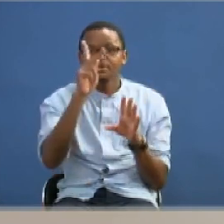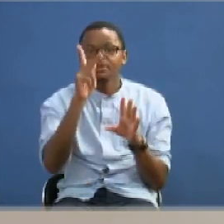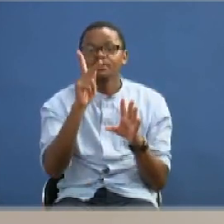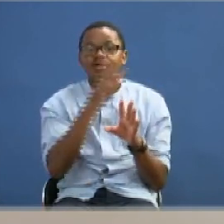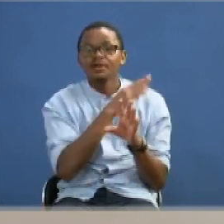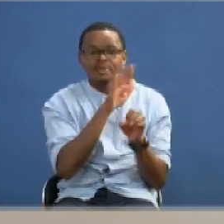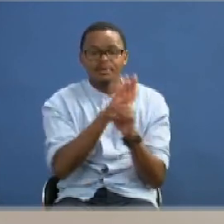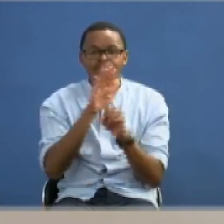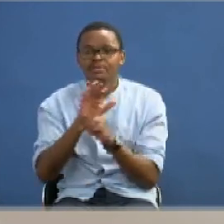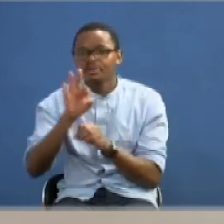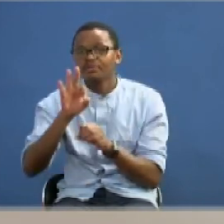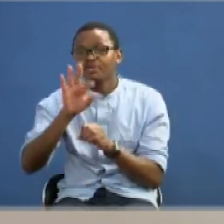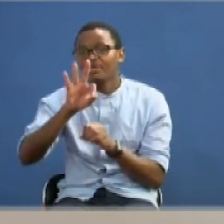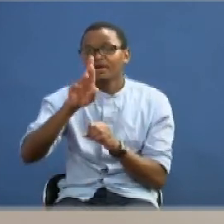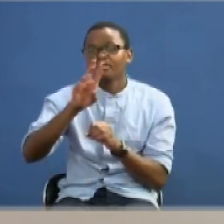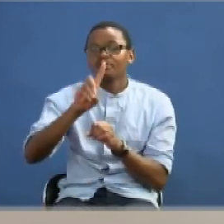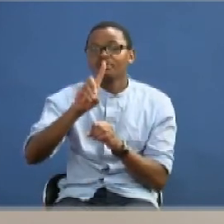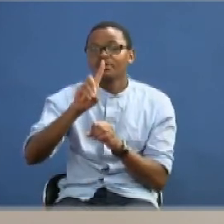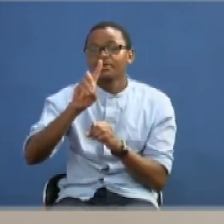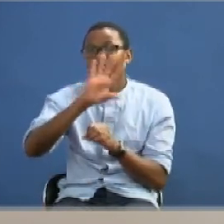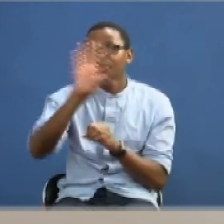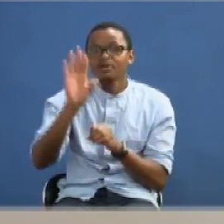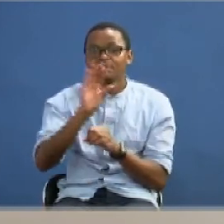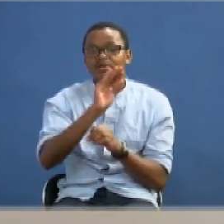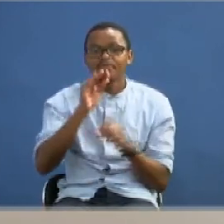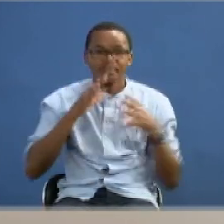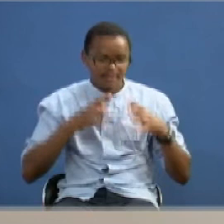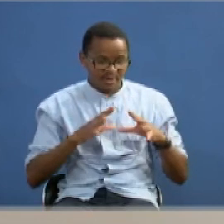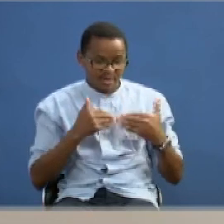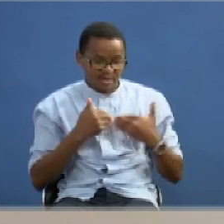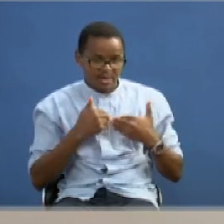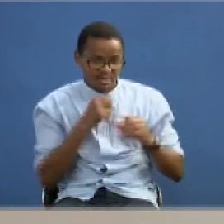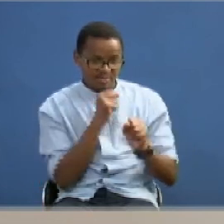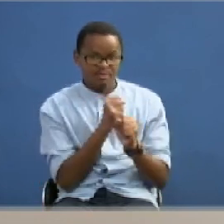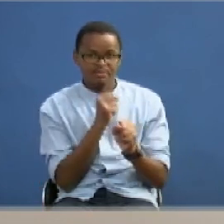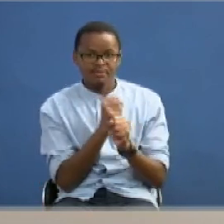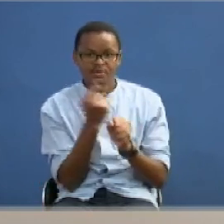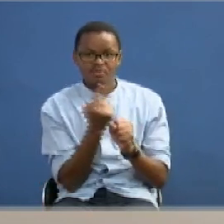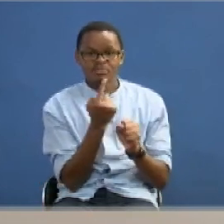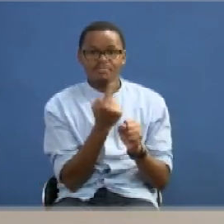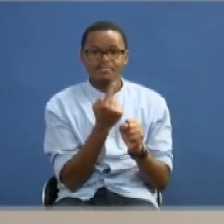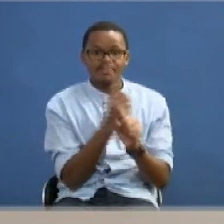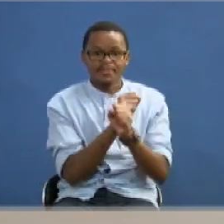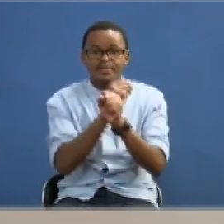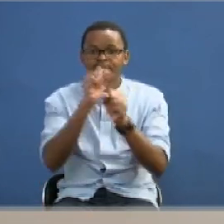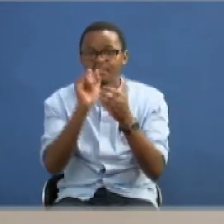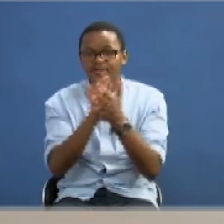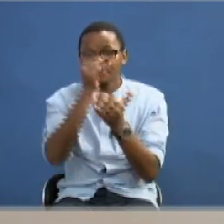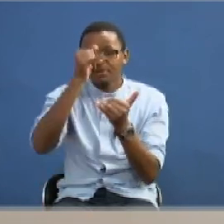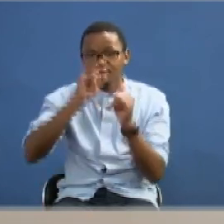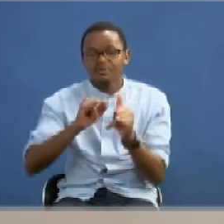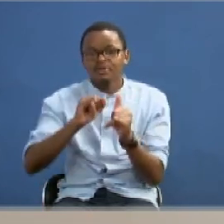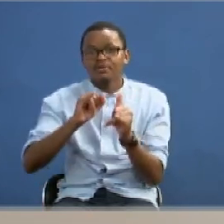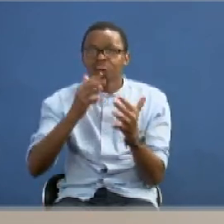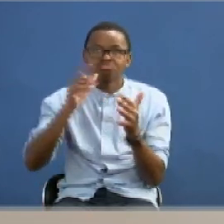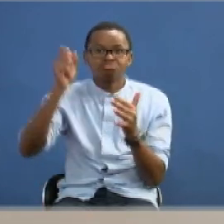and in most of the third world countries in Africa, people have to work and only have savings that would last them probably